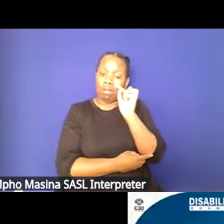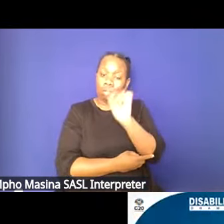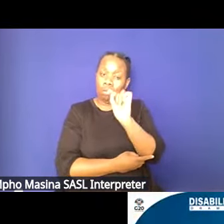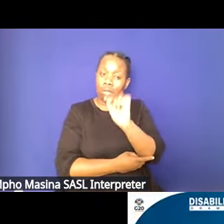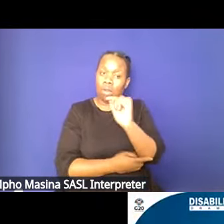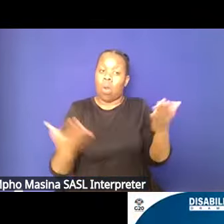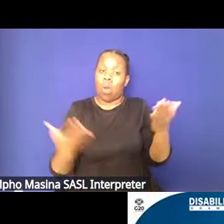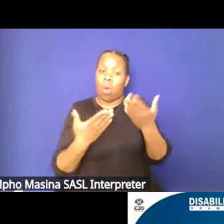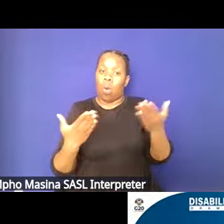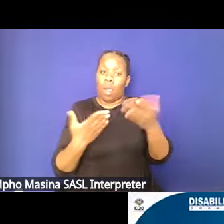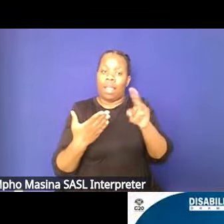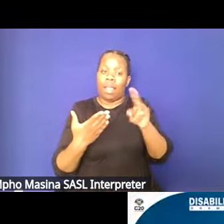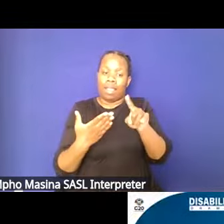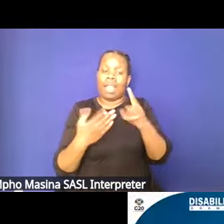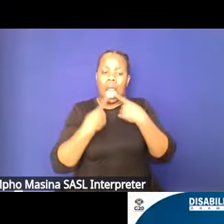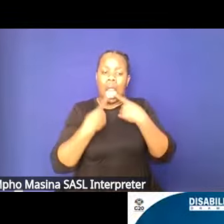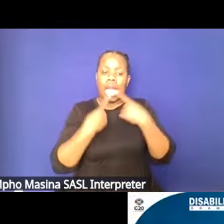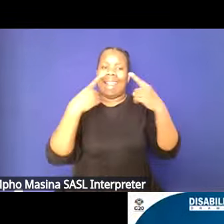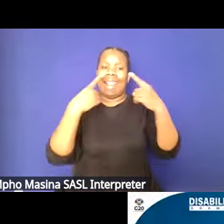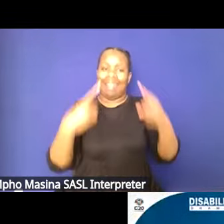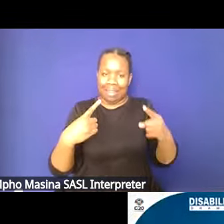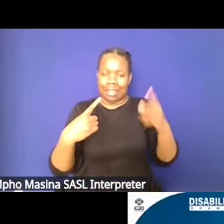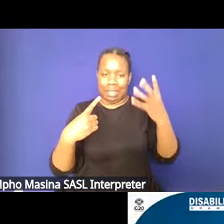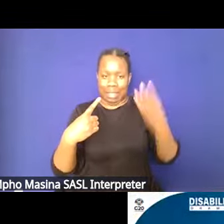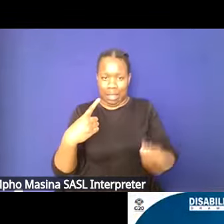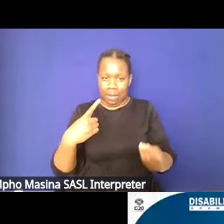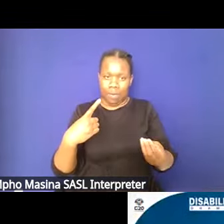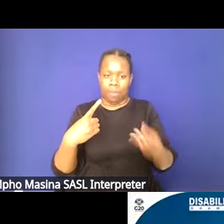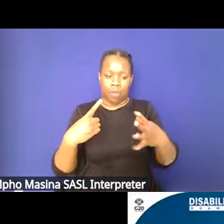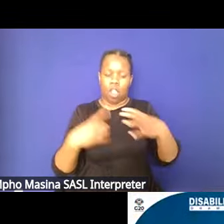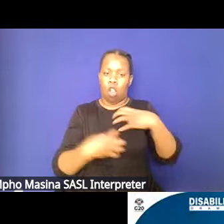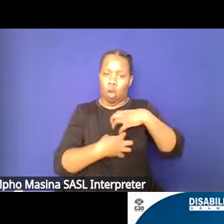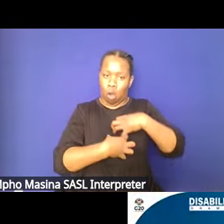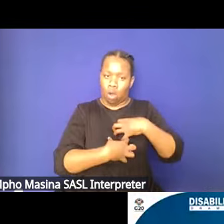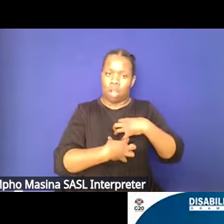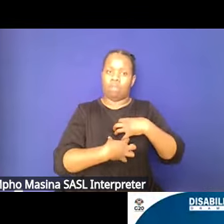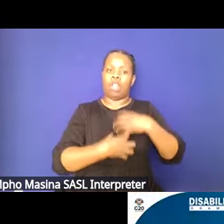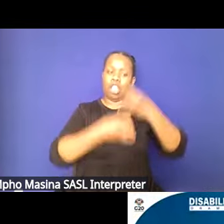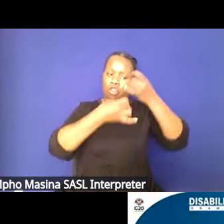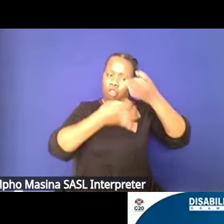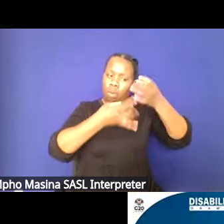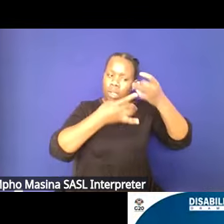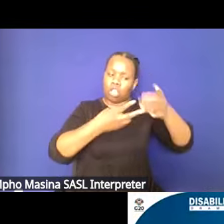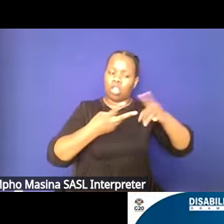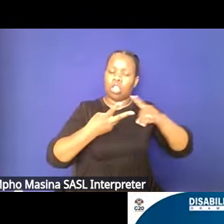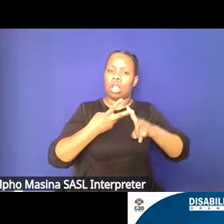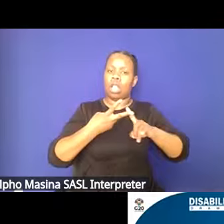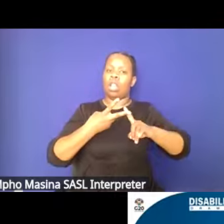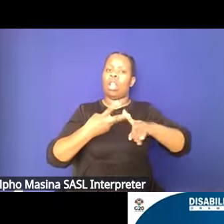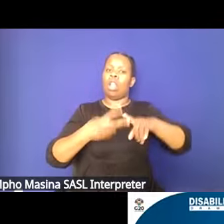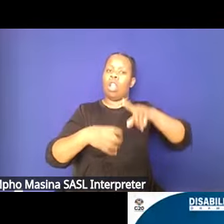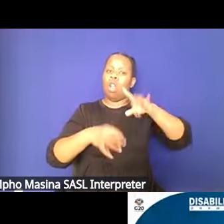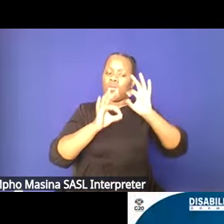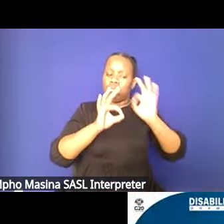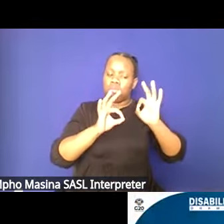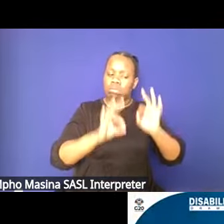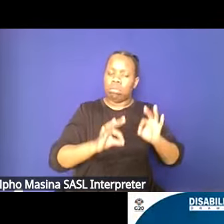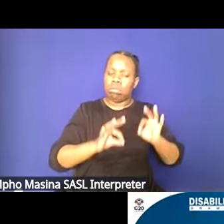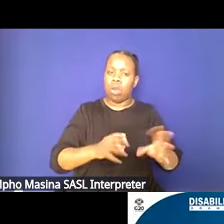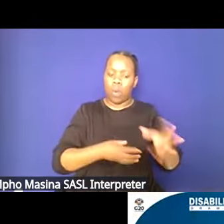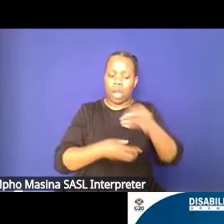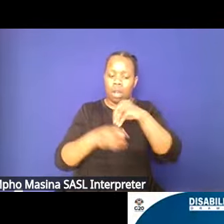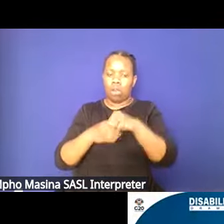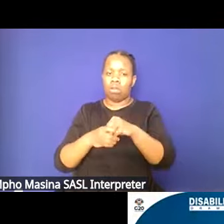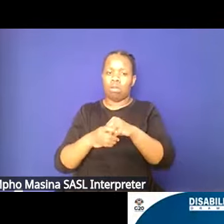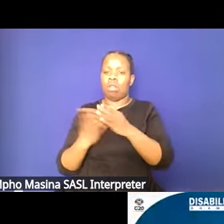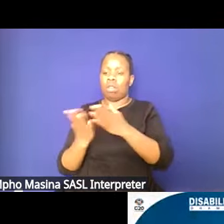entity declares the ownership details and the qualification of the specific goals, which includes the category that